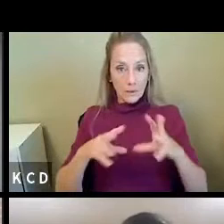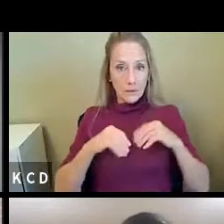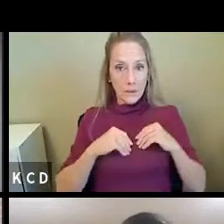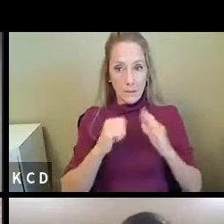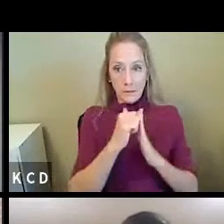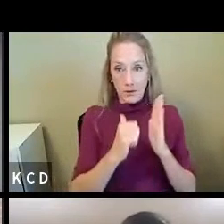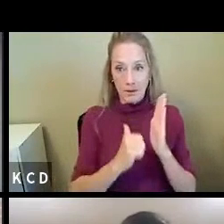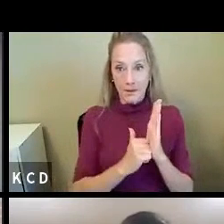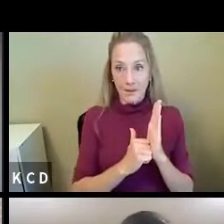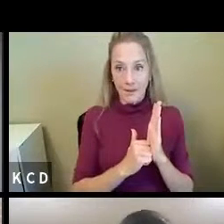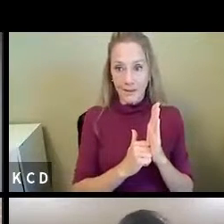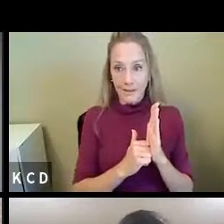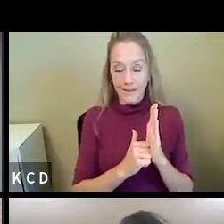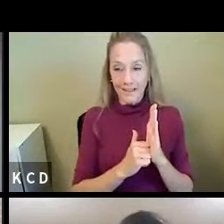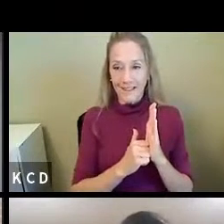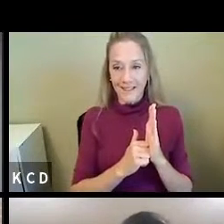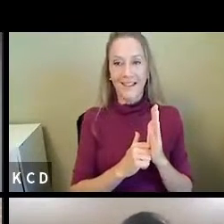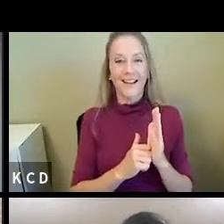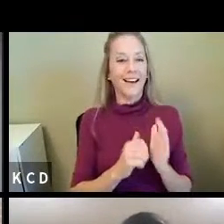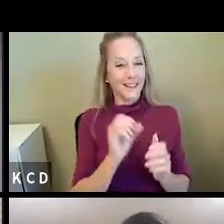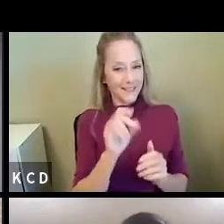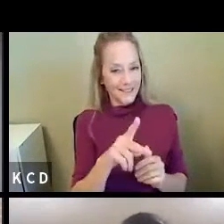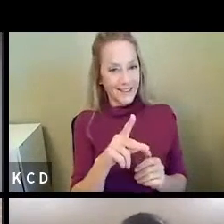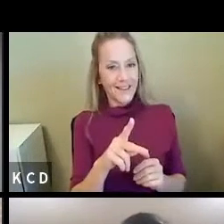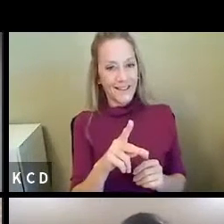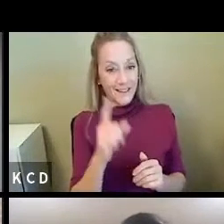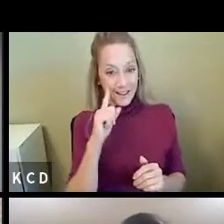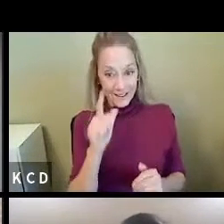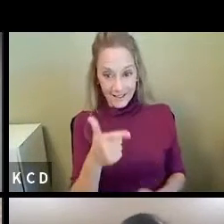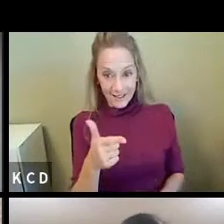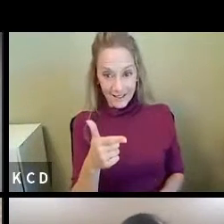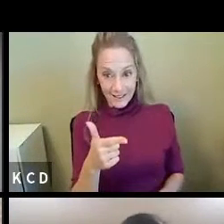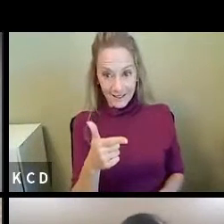agenda. Okay. Do I hear a second?